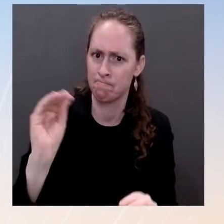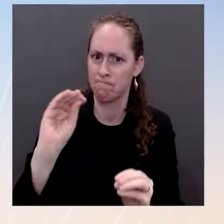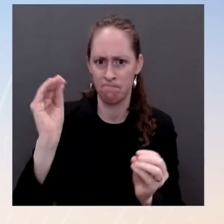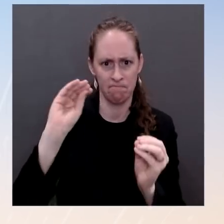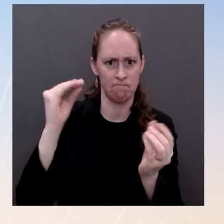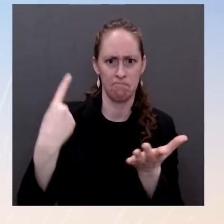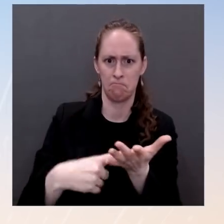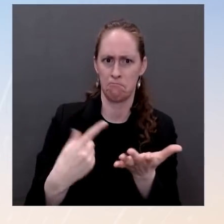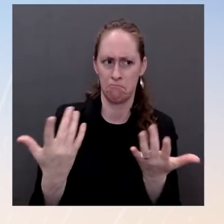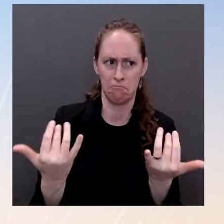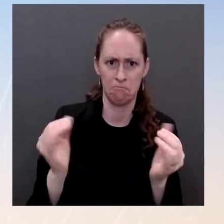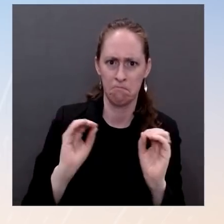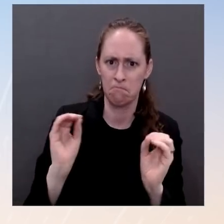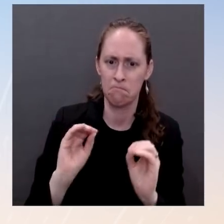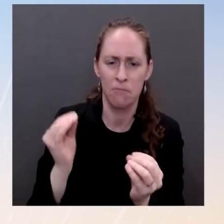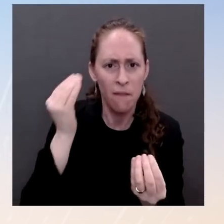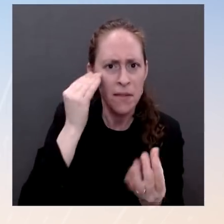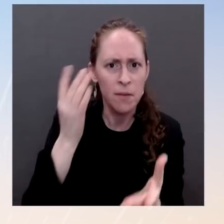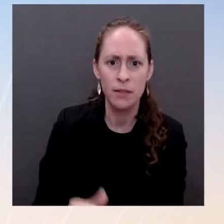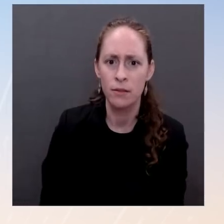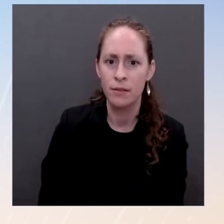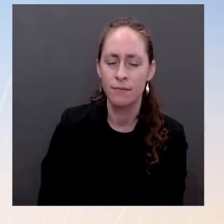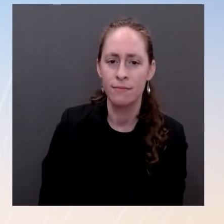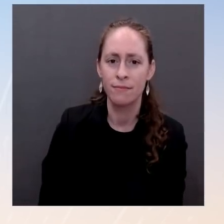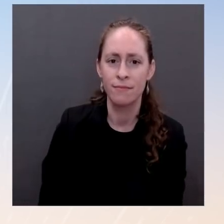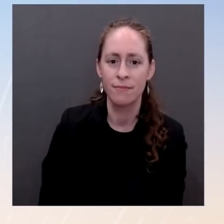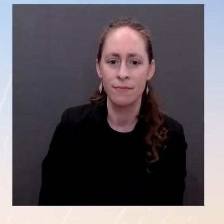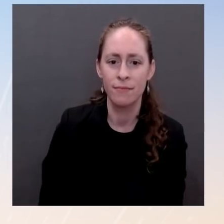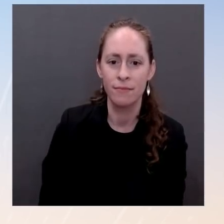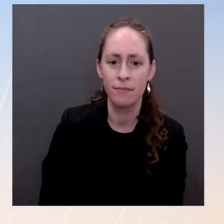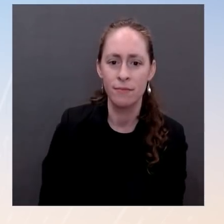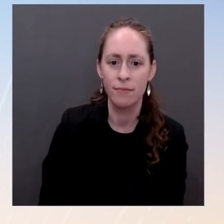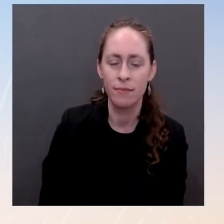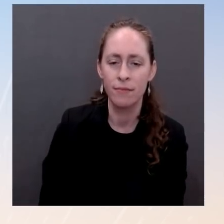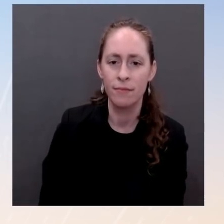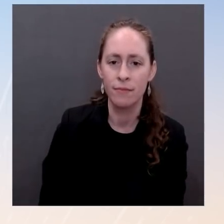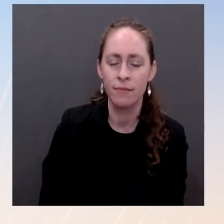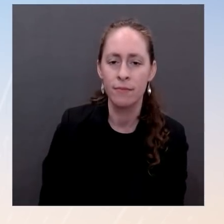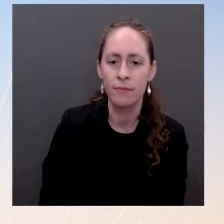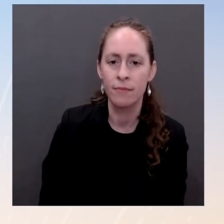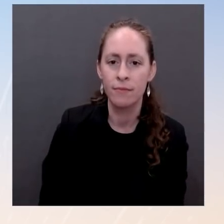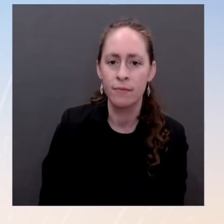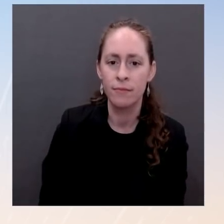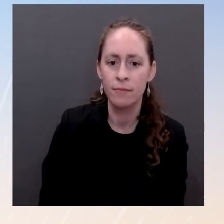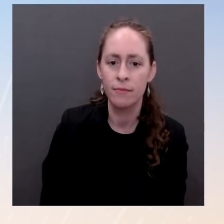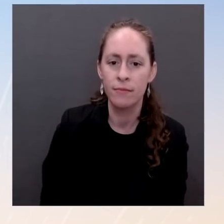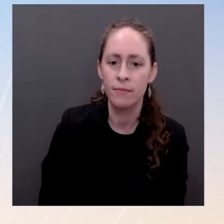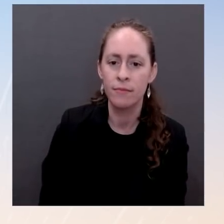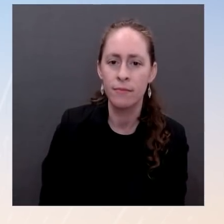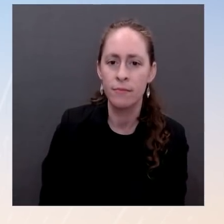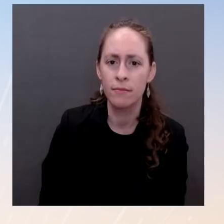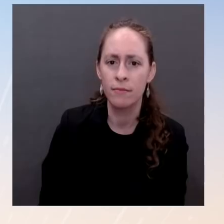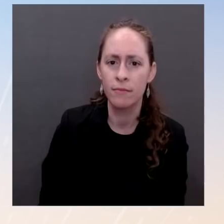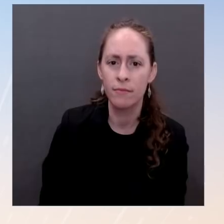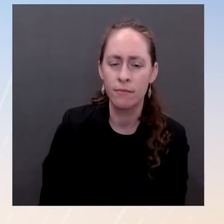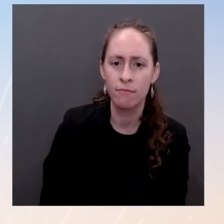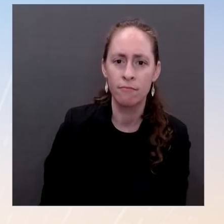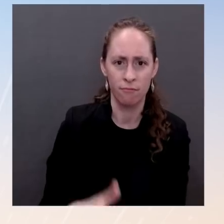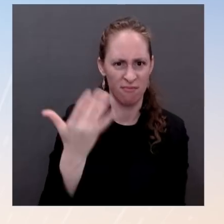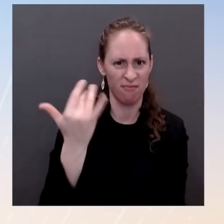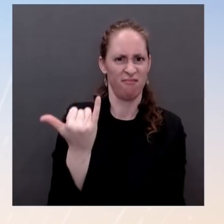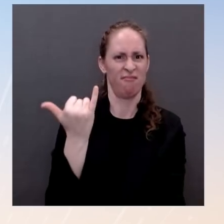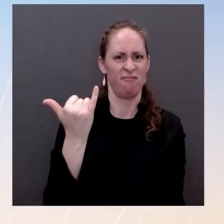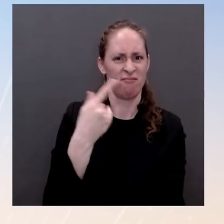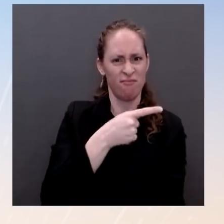White House view Ukraine giving up on NATO aspirations as a possible off-ramp? Understand